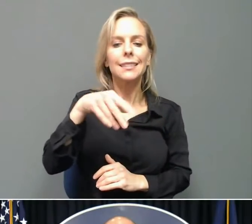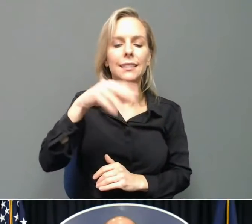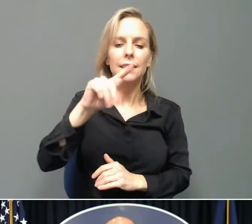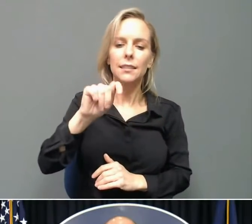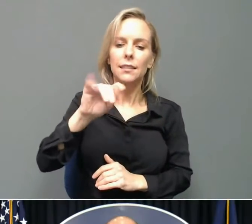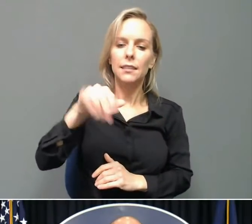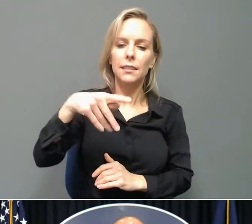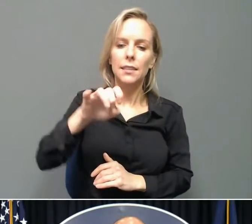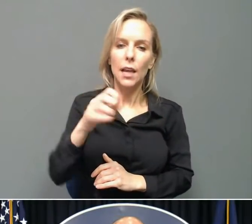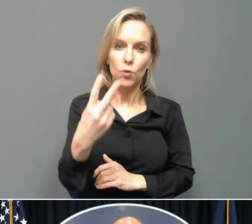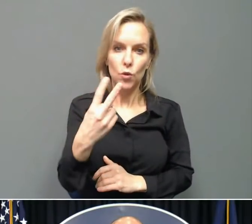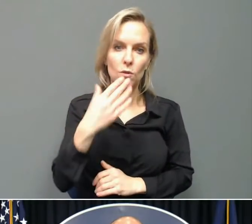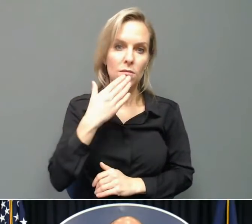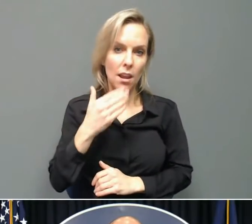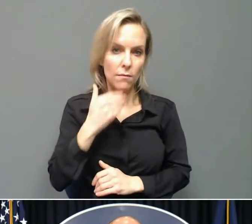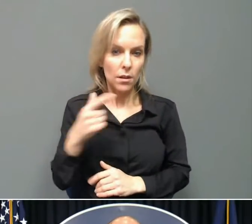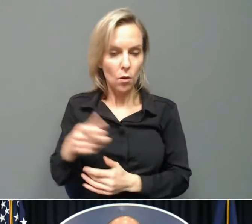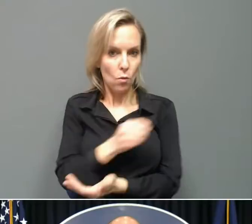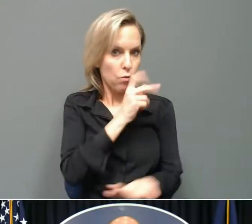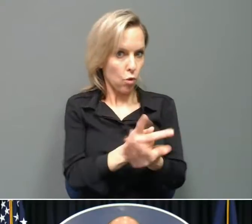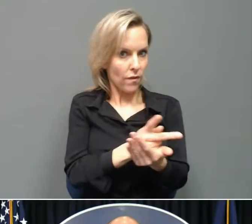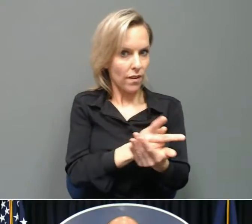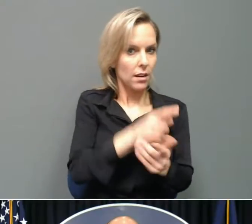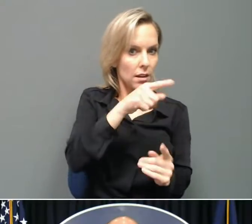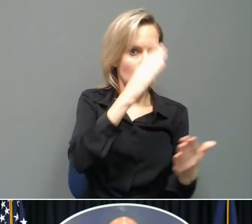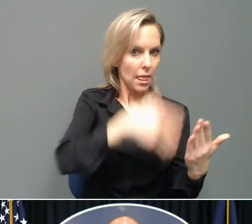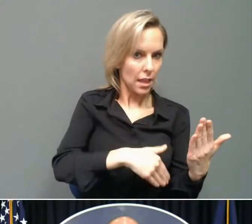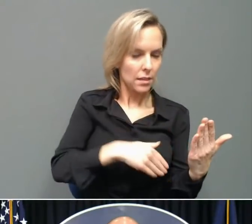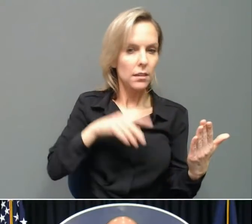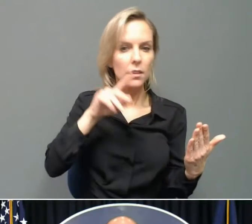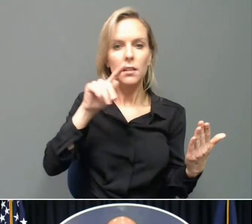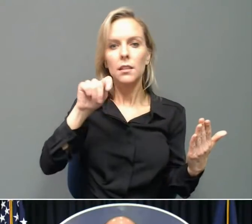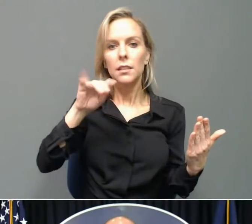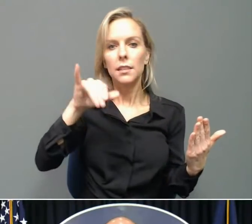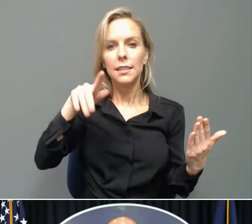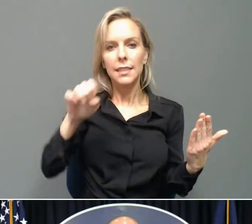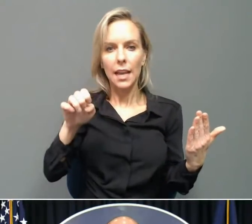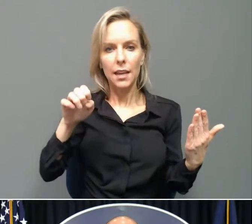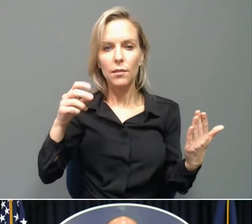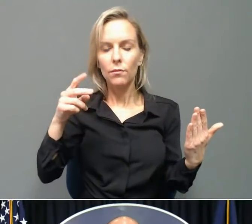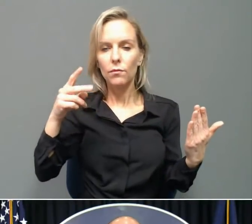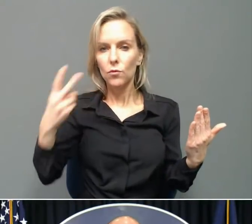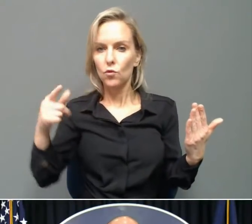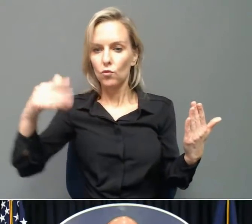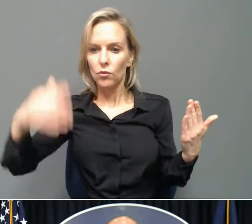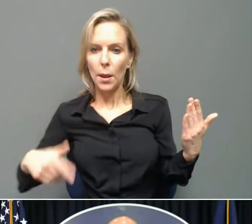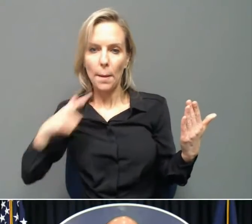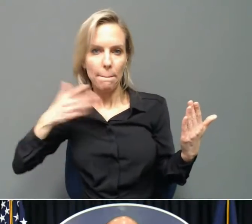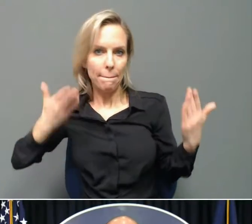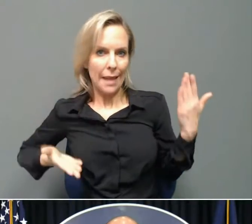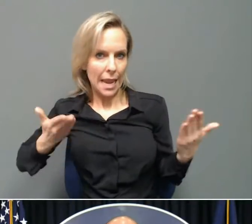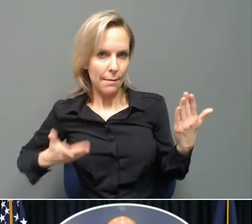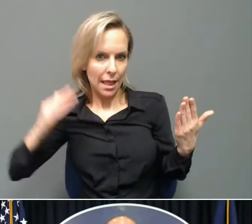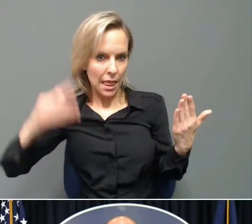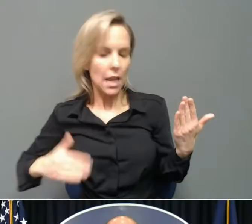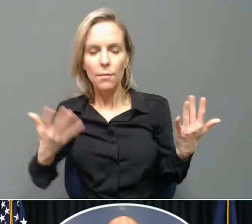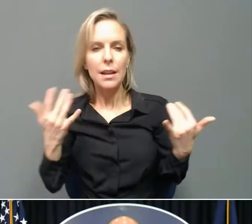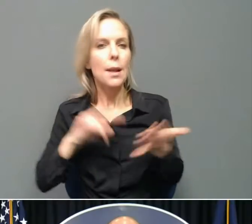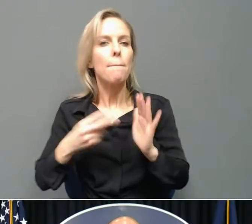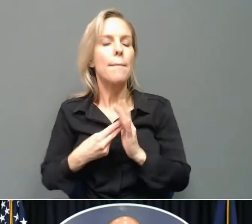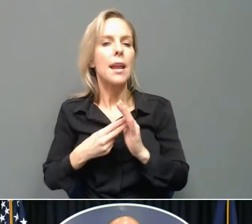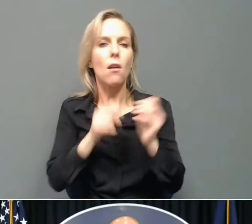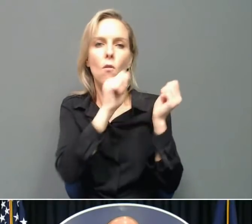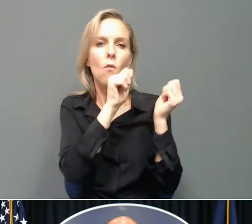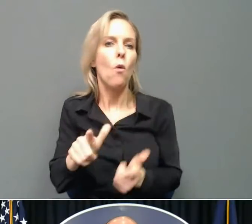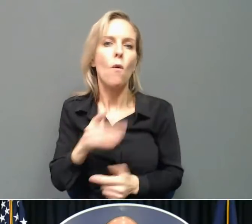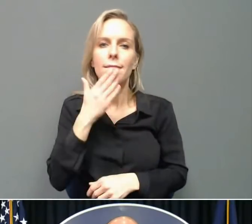the proven list, and type 1 diabetes is included in the might list. All of those conditions are now eligible for vaccination.